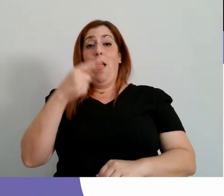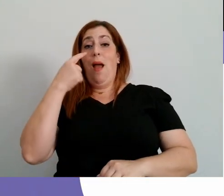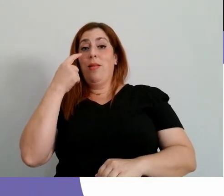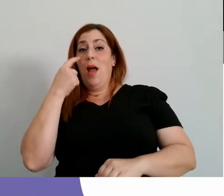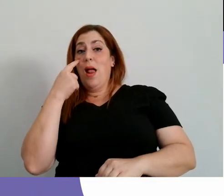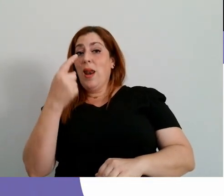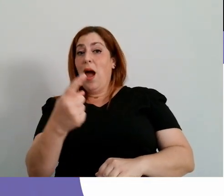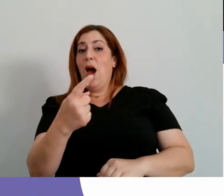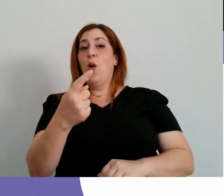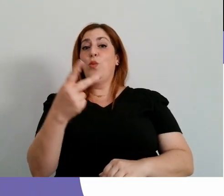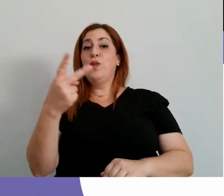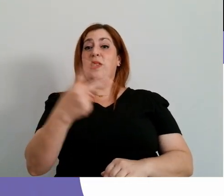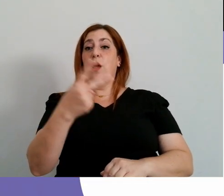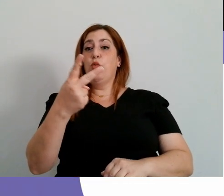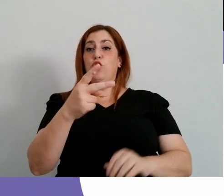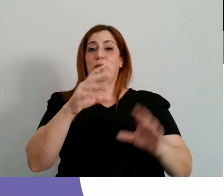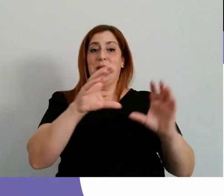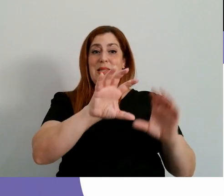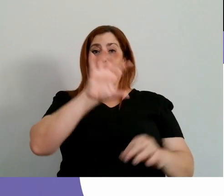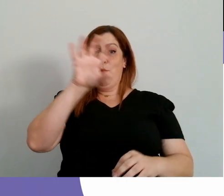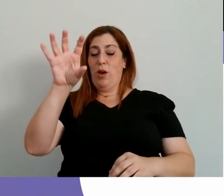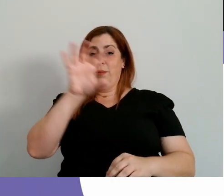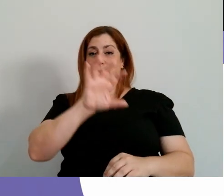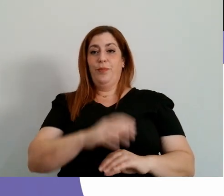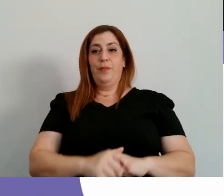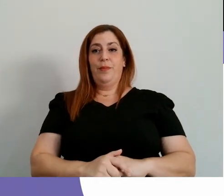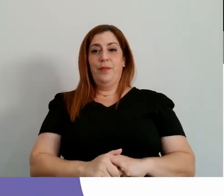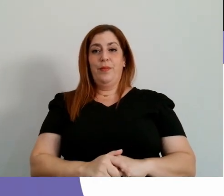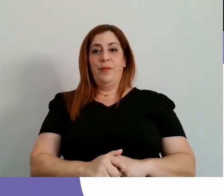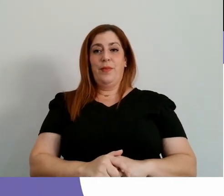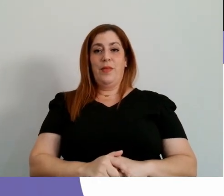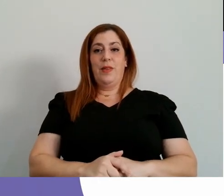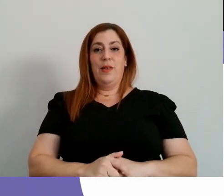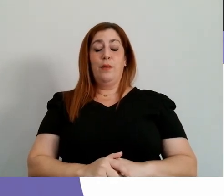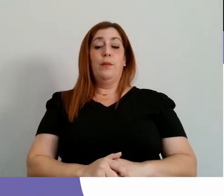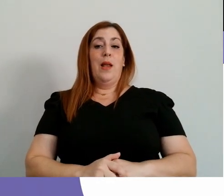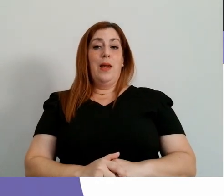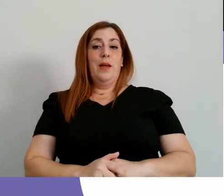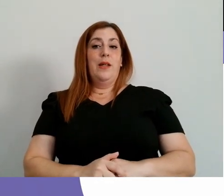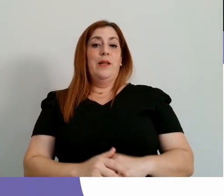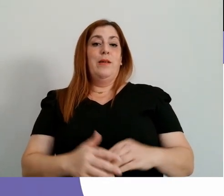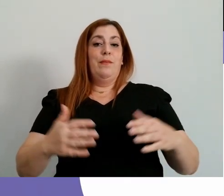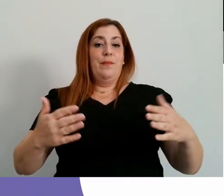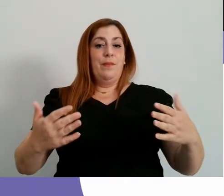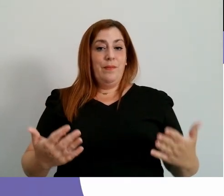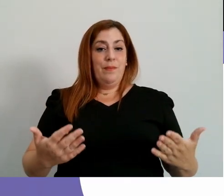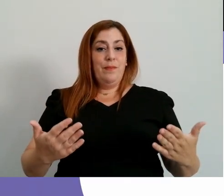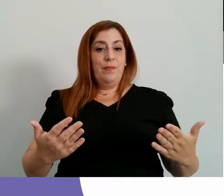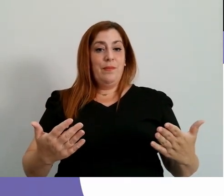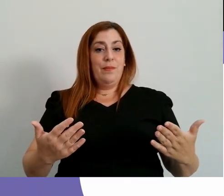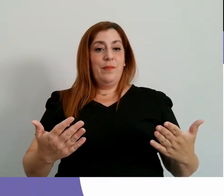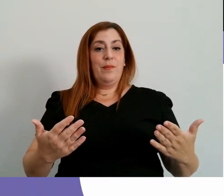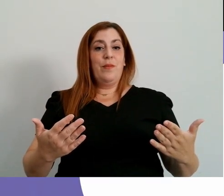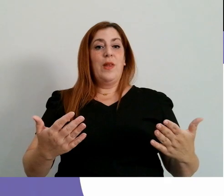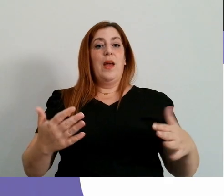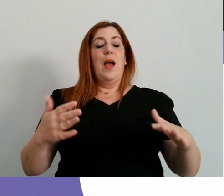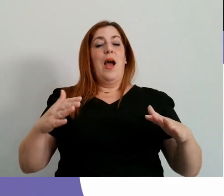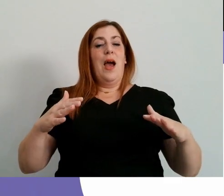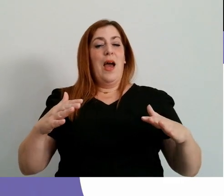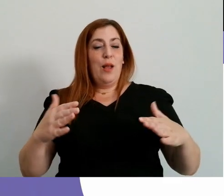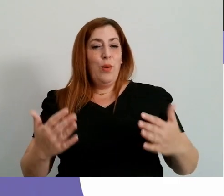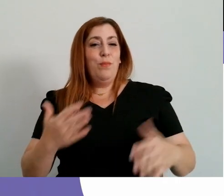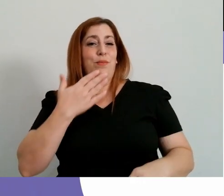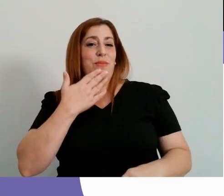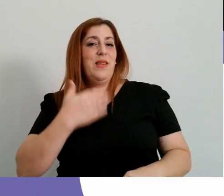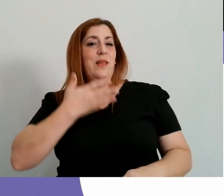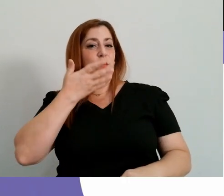symbols there. If people are autistic here, please bear with me. I'm just trying to explain why we don't use certain things